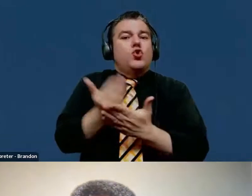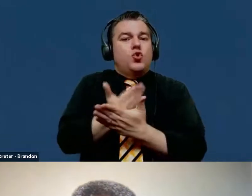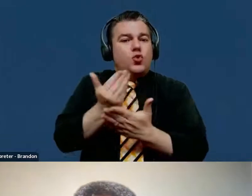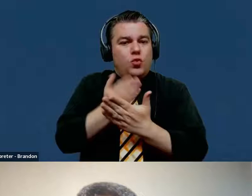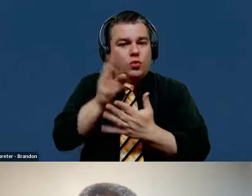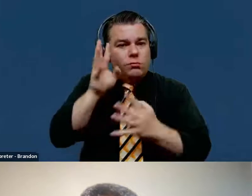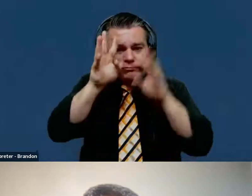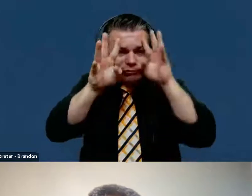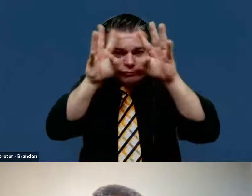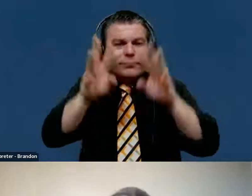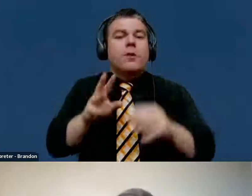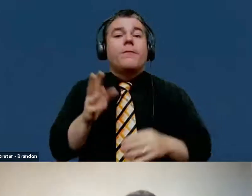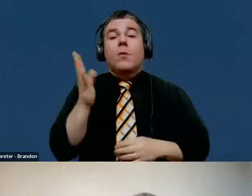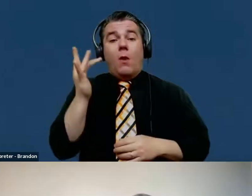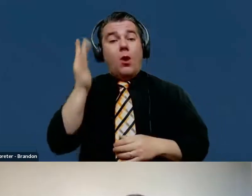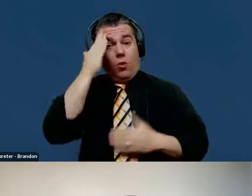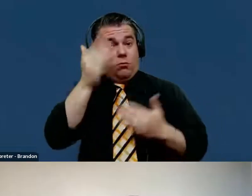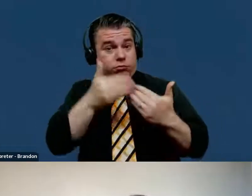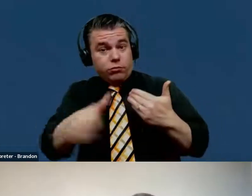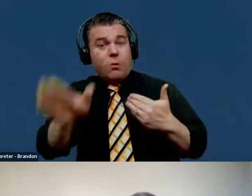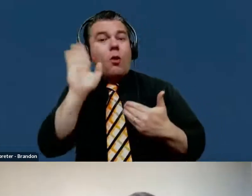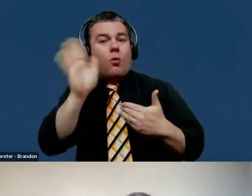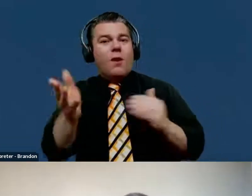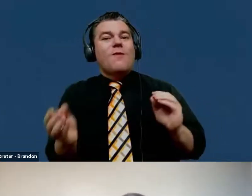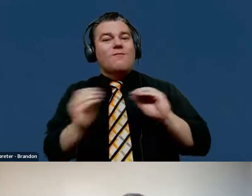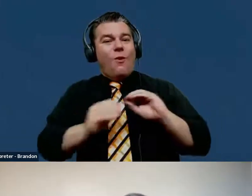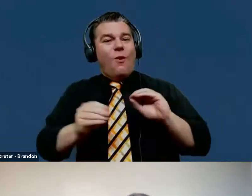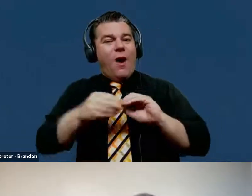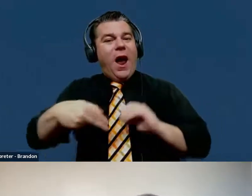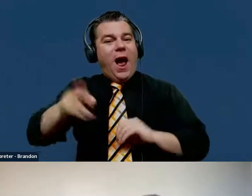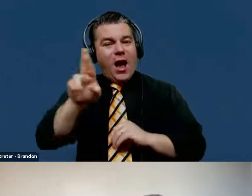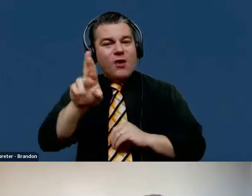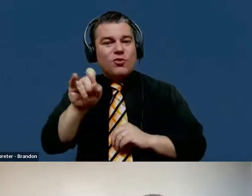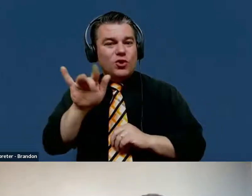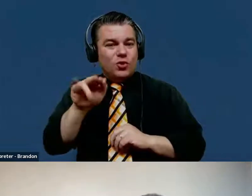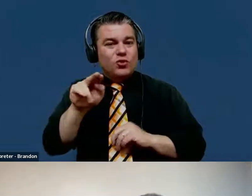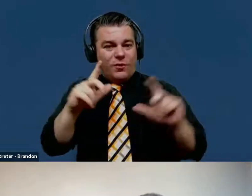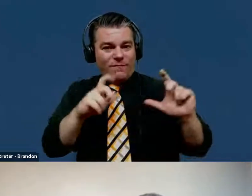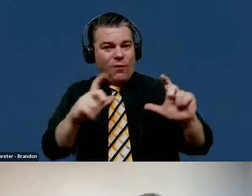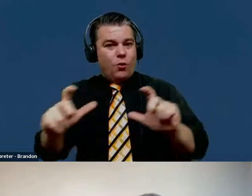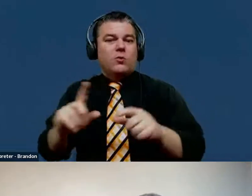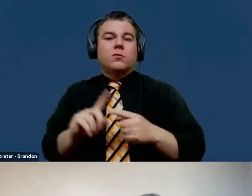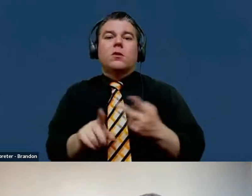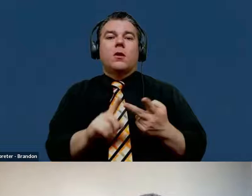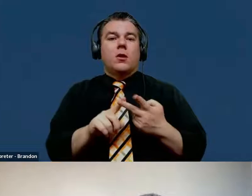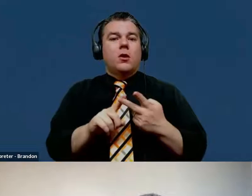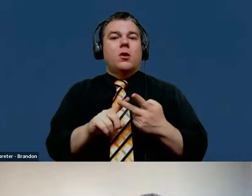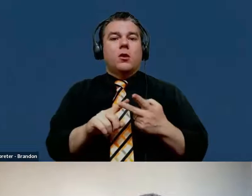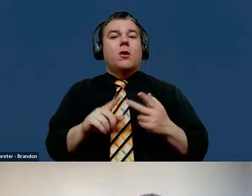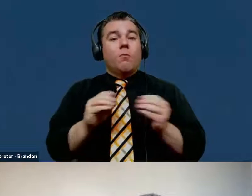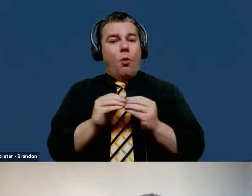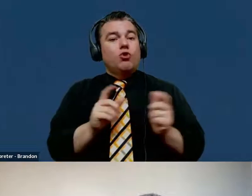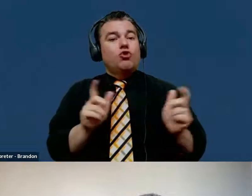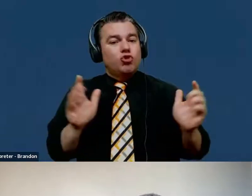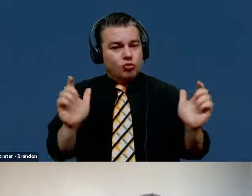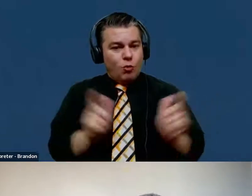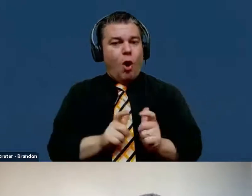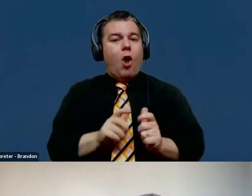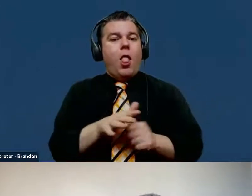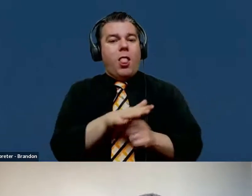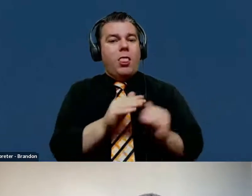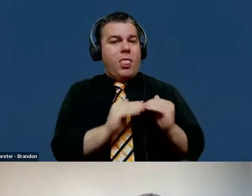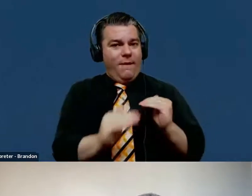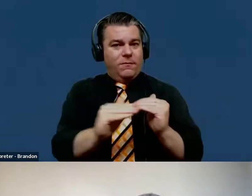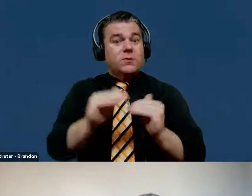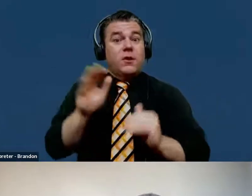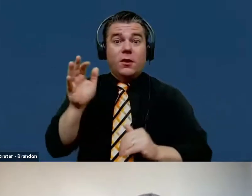know that going forward, we will get higher resolution imagery. We will be able to bring it down to a smaller level. So very clearly,